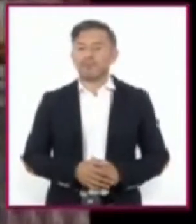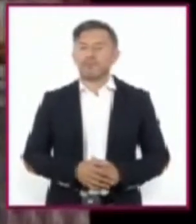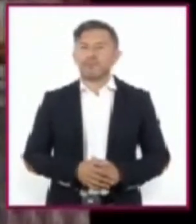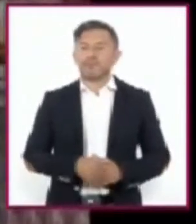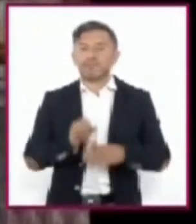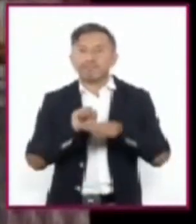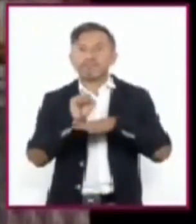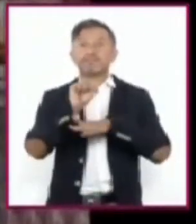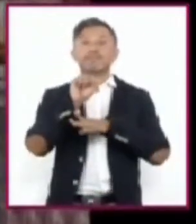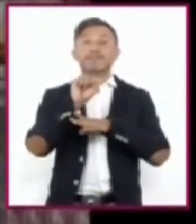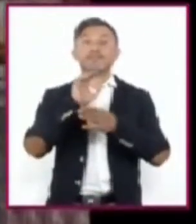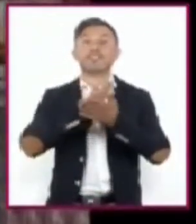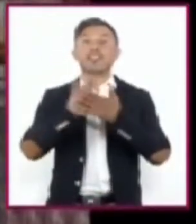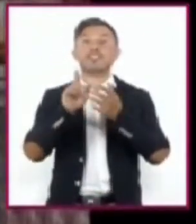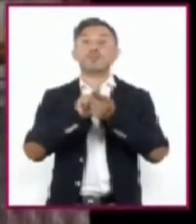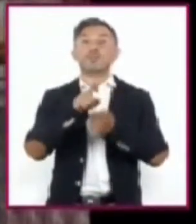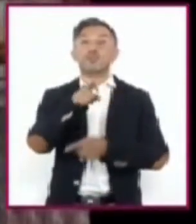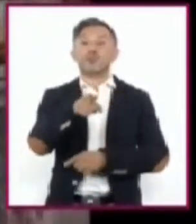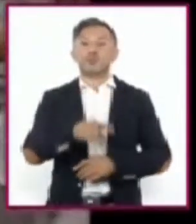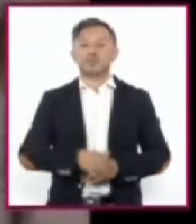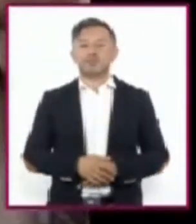Nice to meet you.